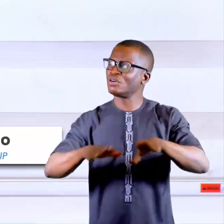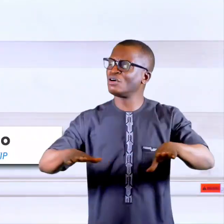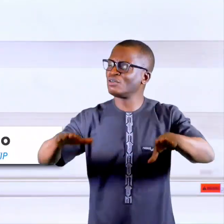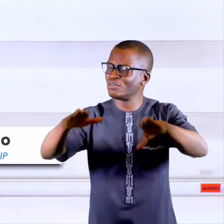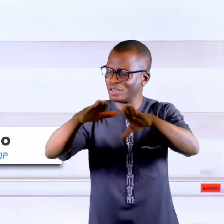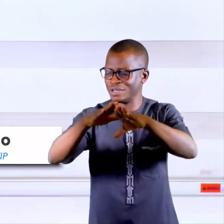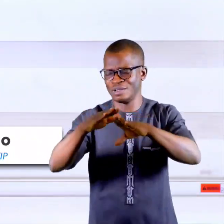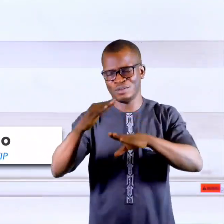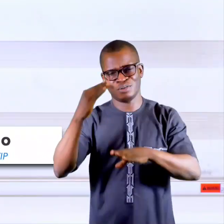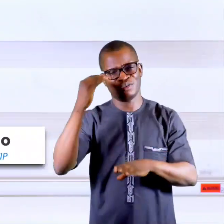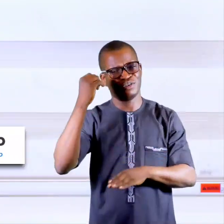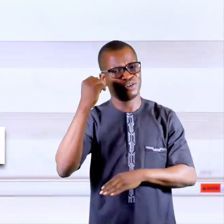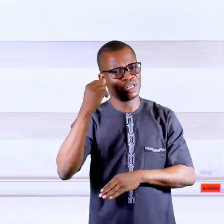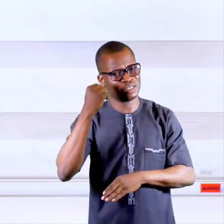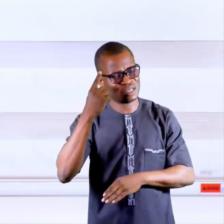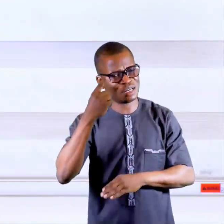about